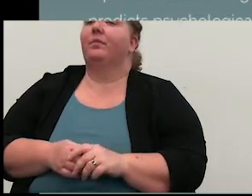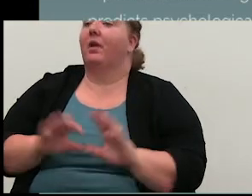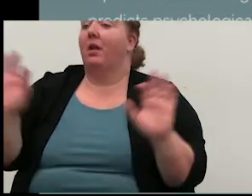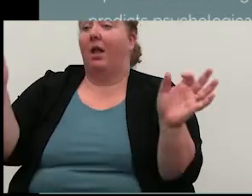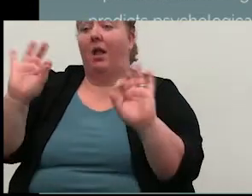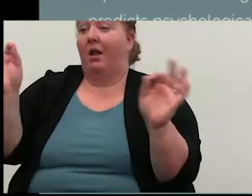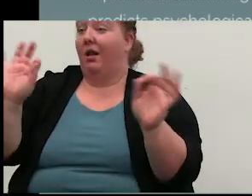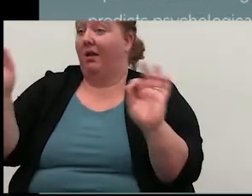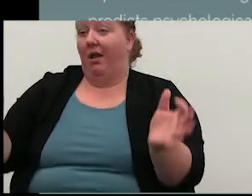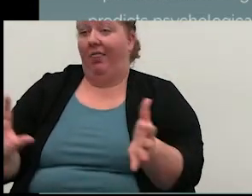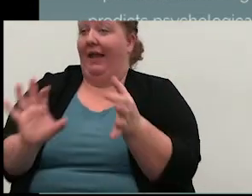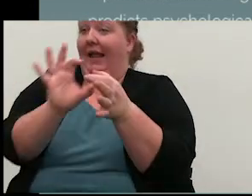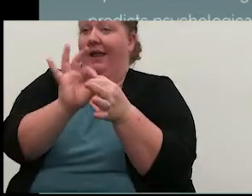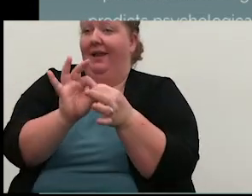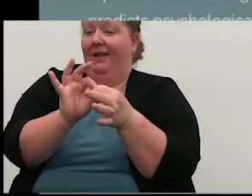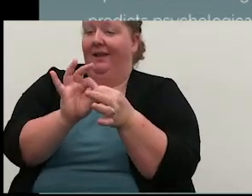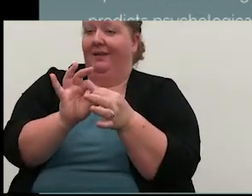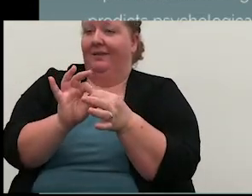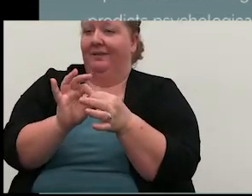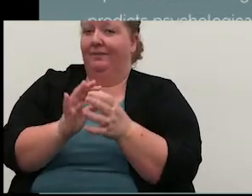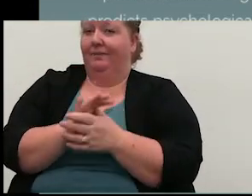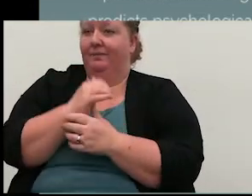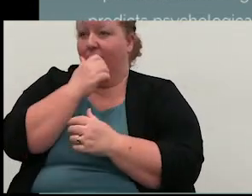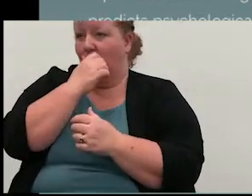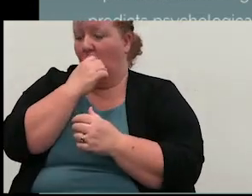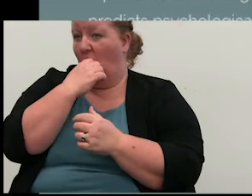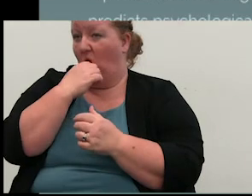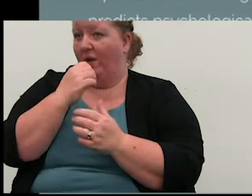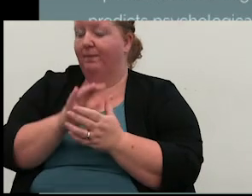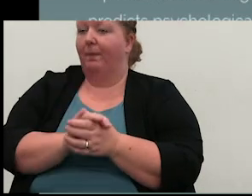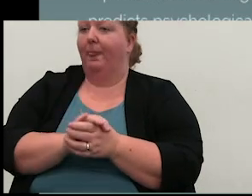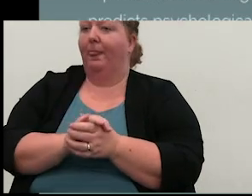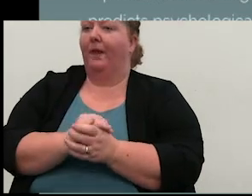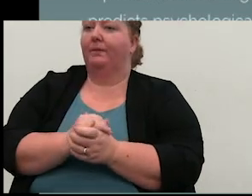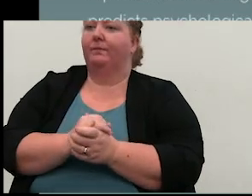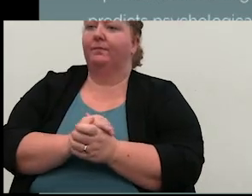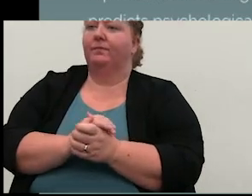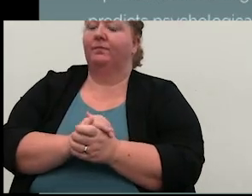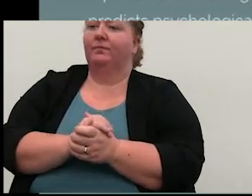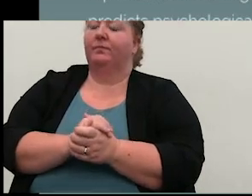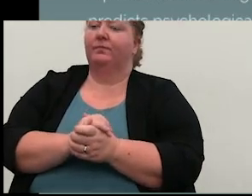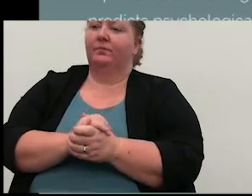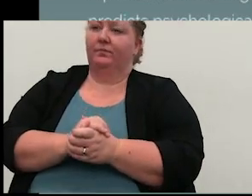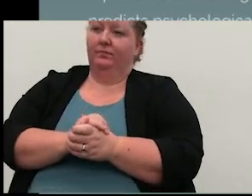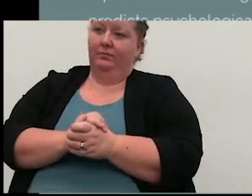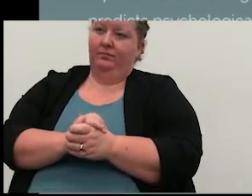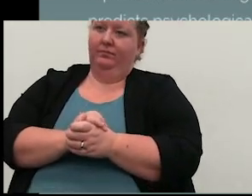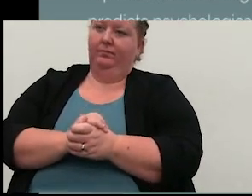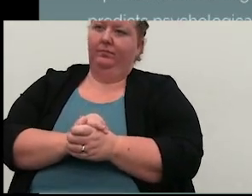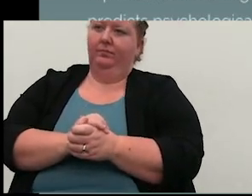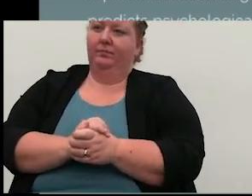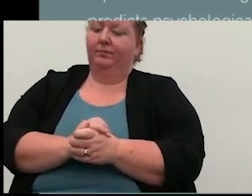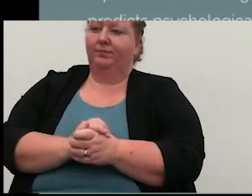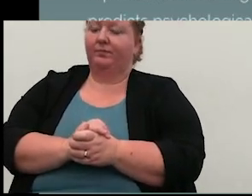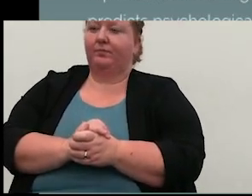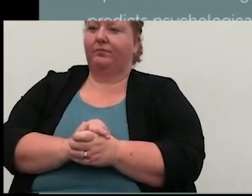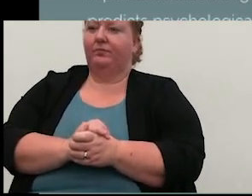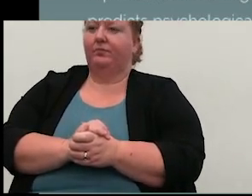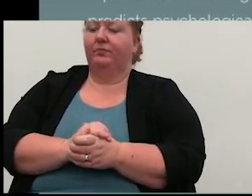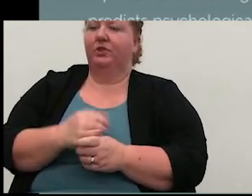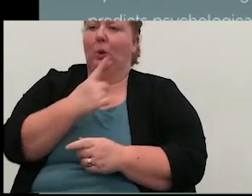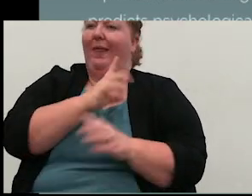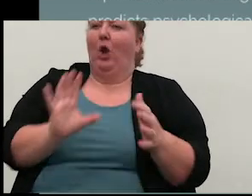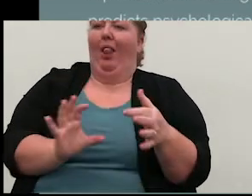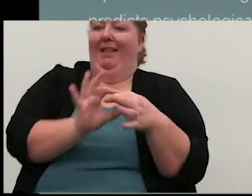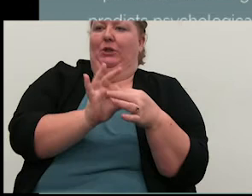to do with Cambridge Analytica, the company. Cambridge Analytica was somebody who left Cambridge University and went, I can use these same